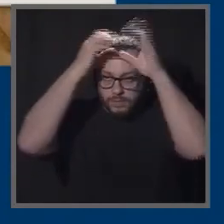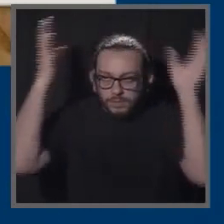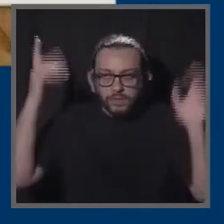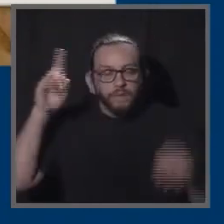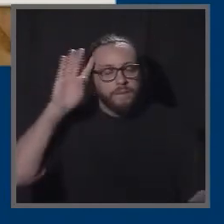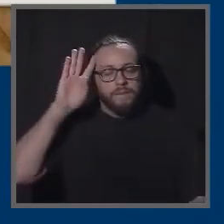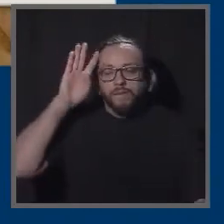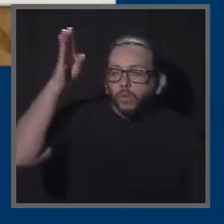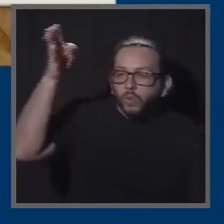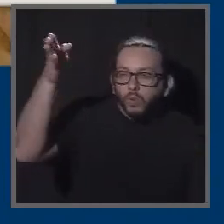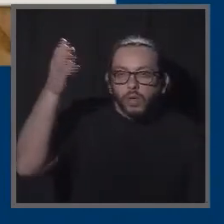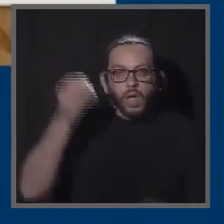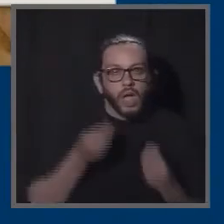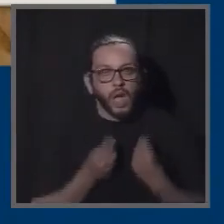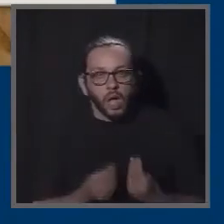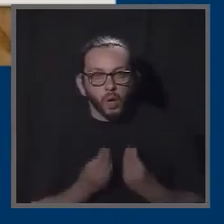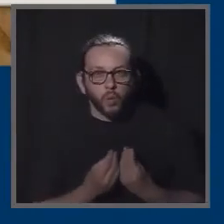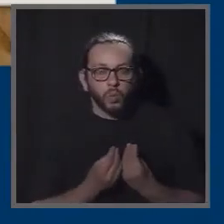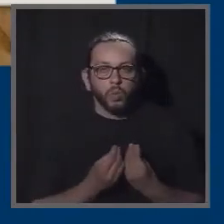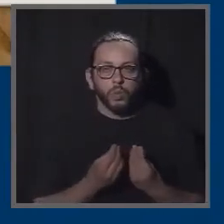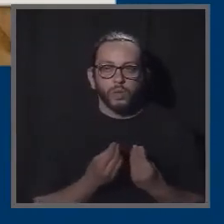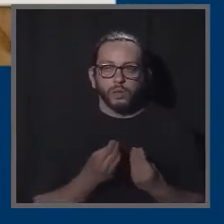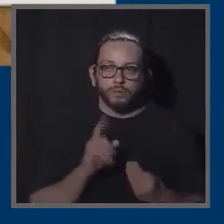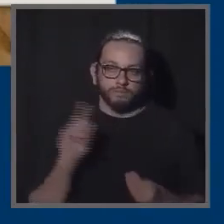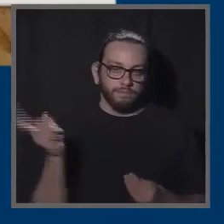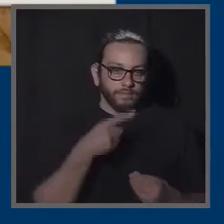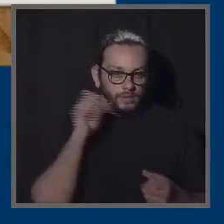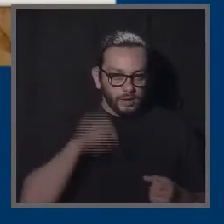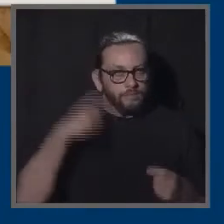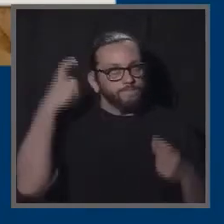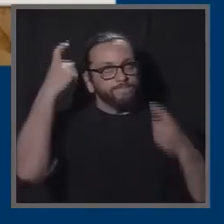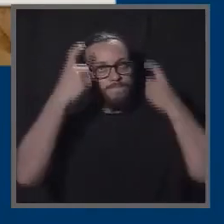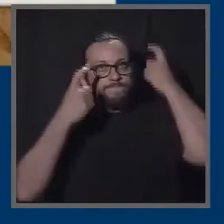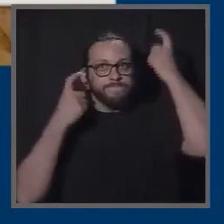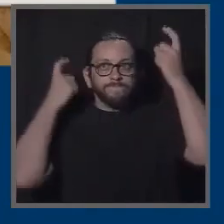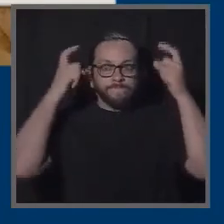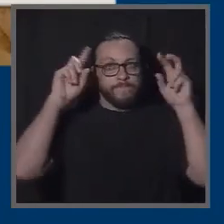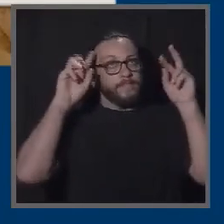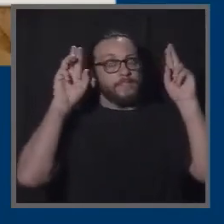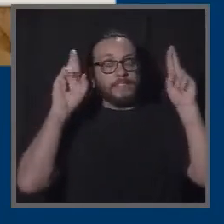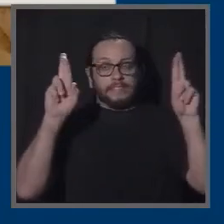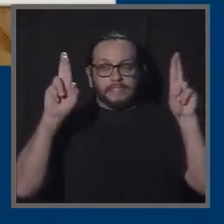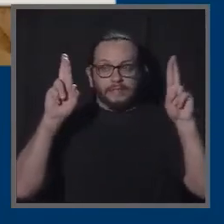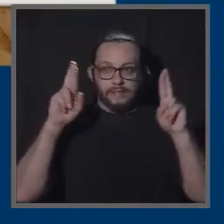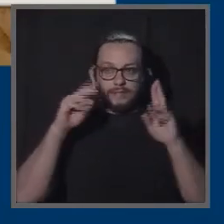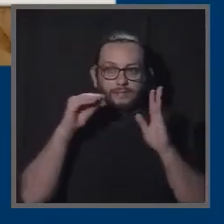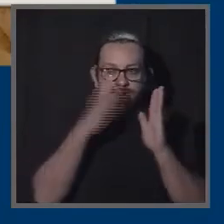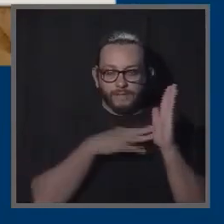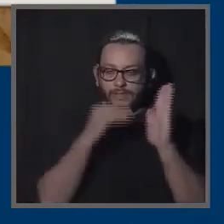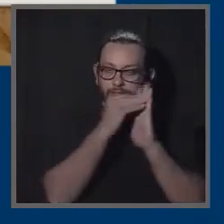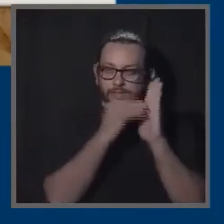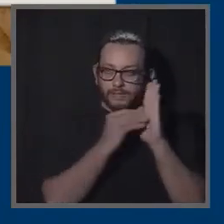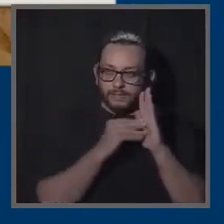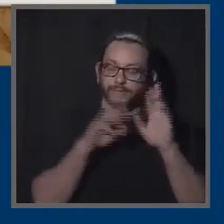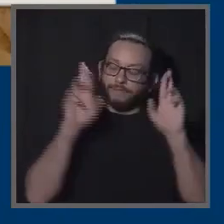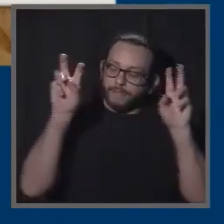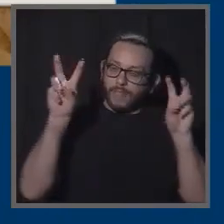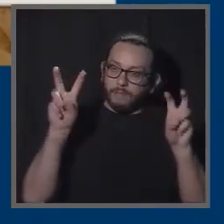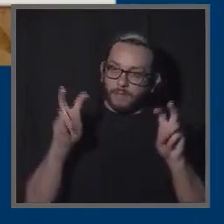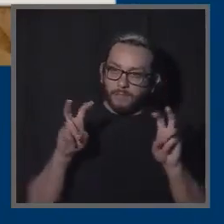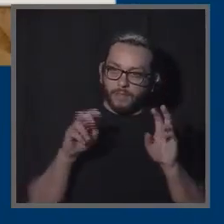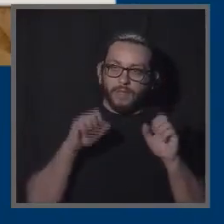can think about this in terms of hope, which is something that I've also written about. How can we create conditions in which we can tell